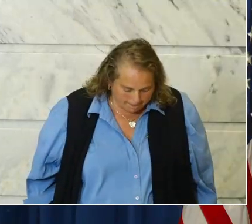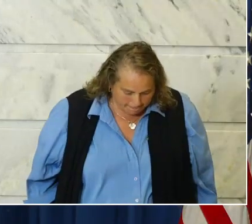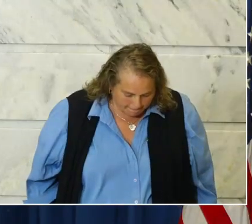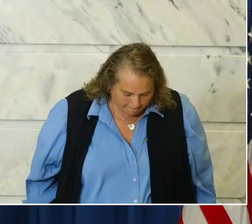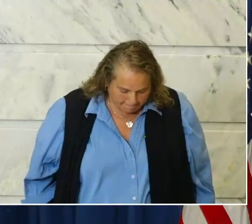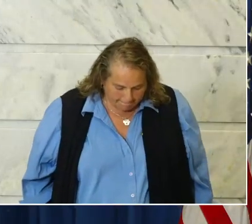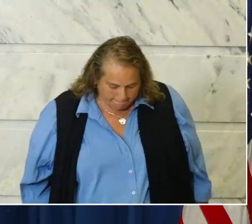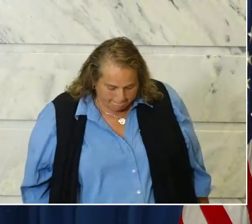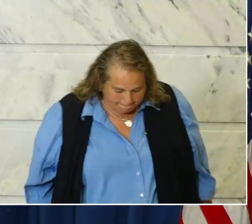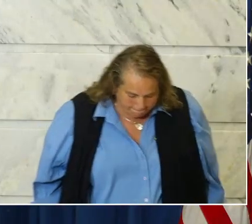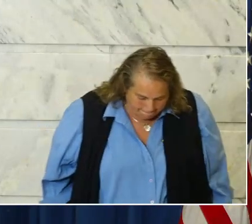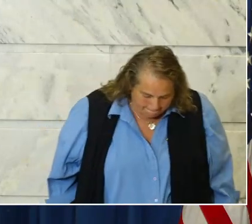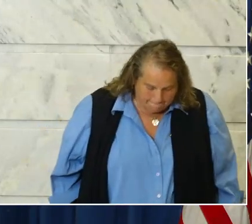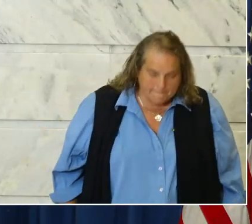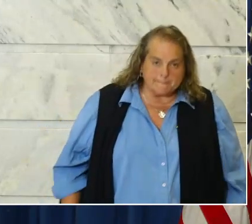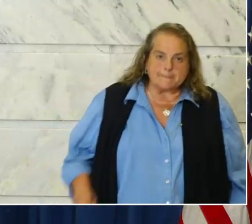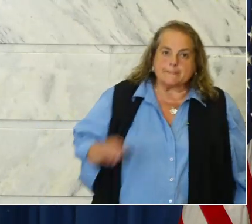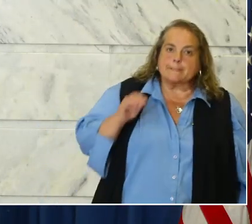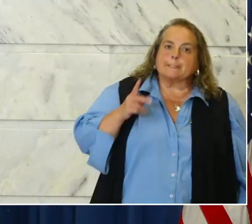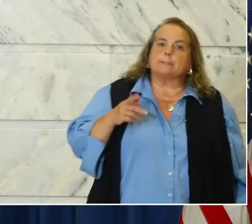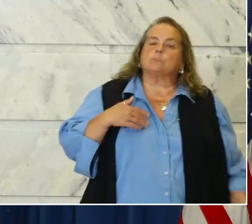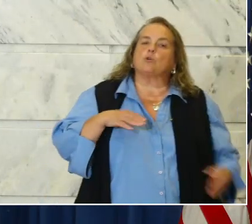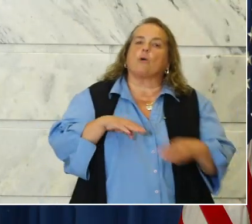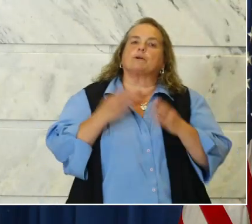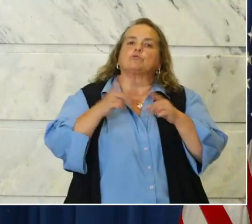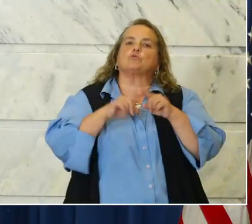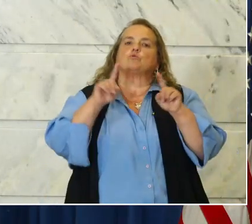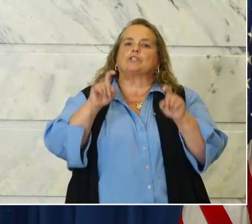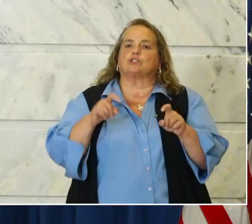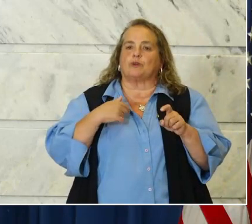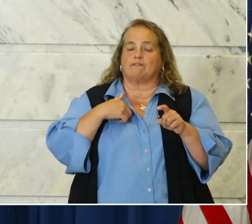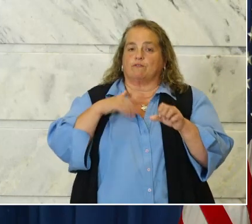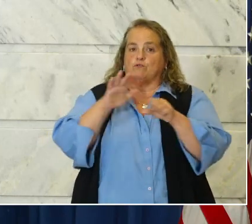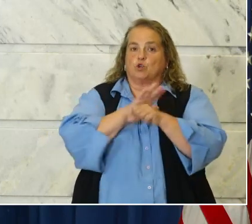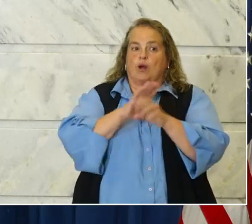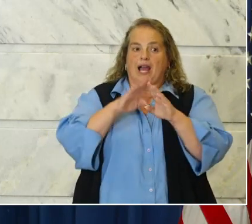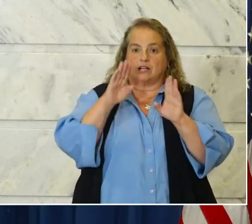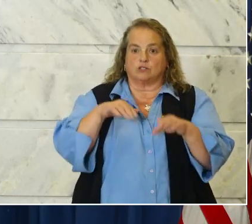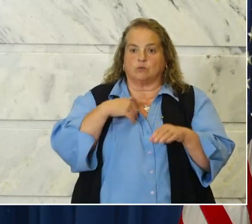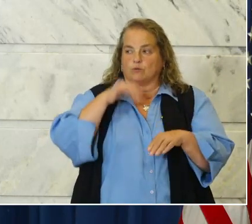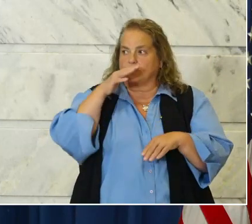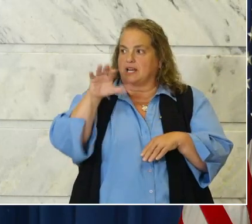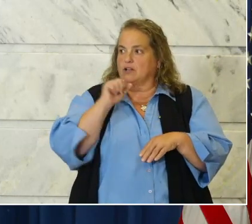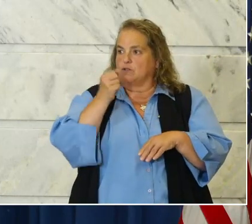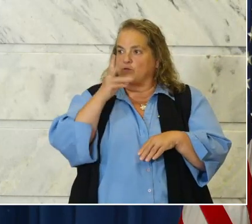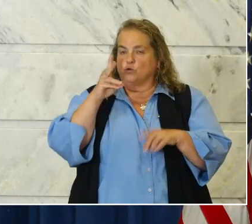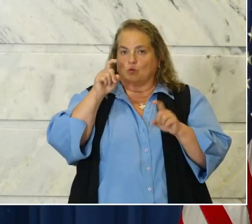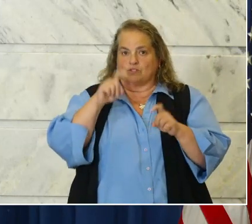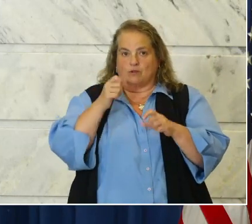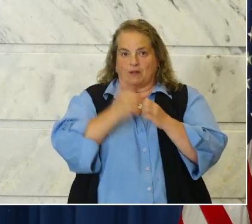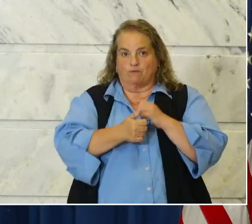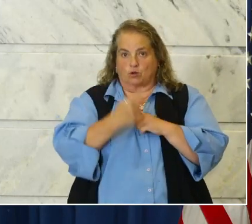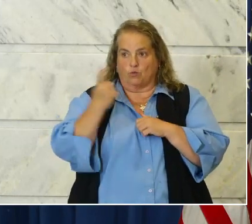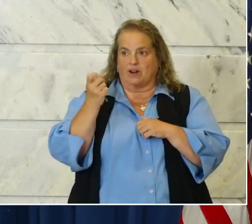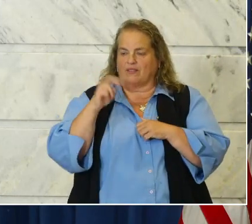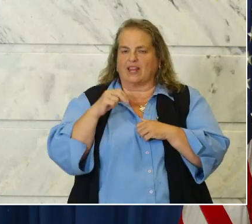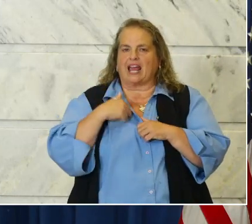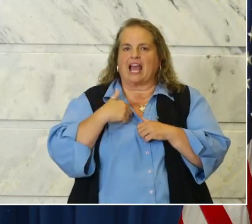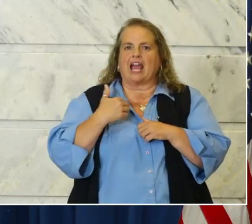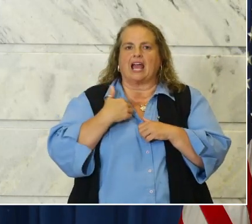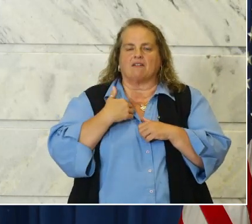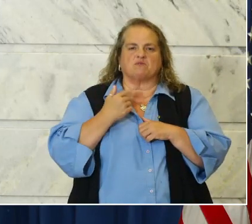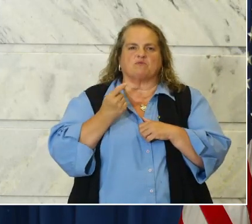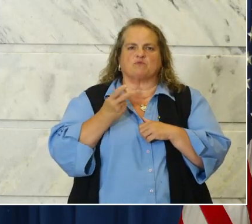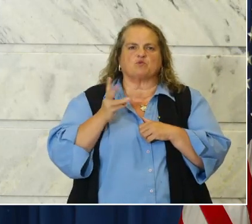All right, we're going to open up to questions. We've got a full house. I'll try to take a couple from everybody, and then I just have